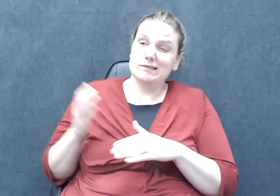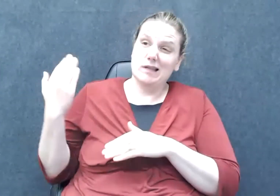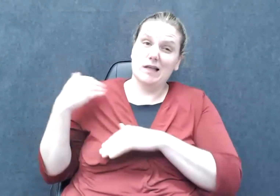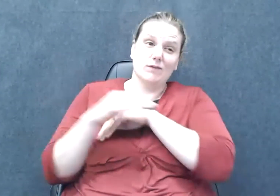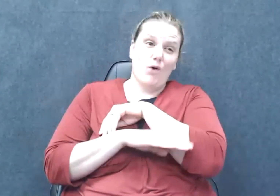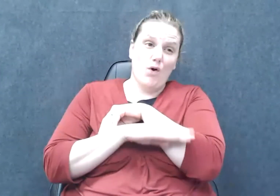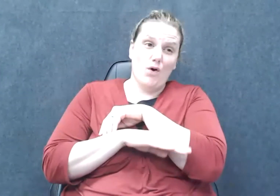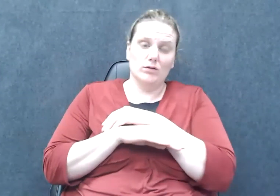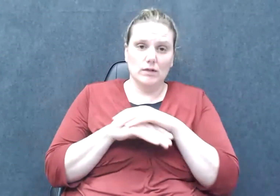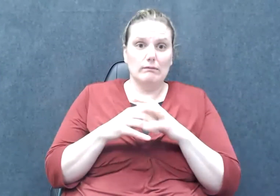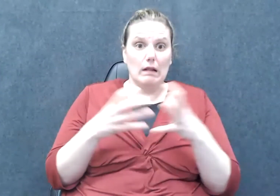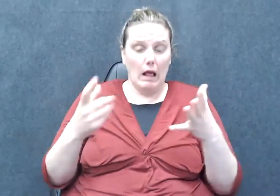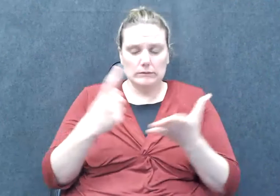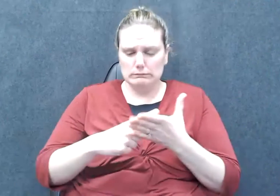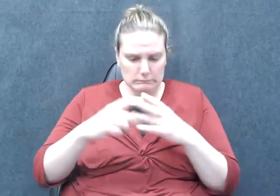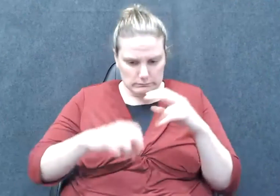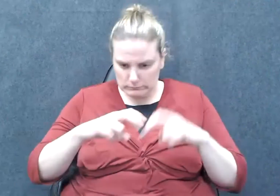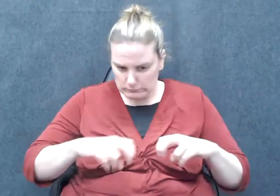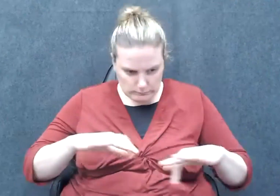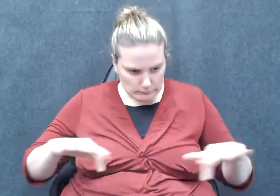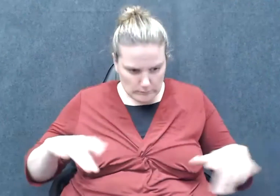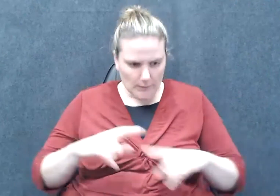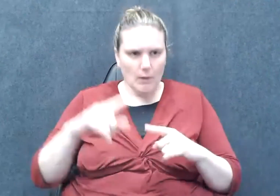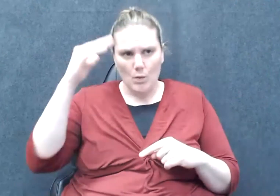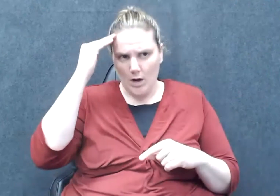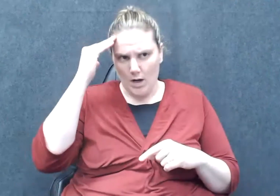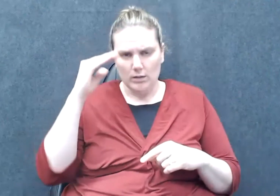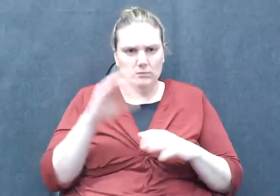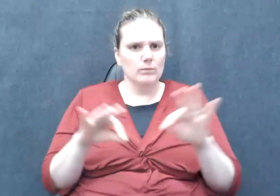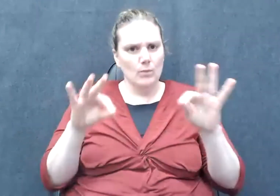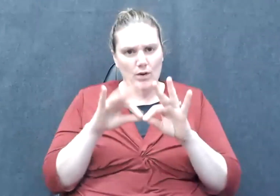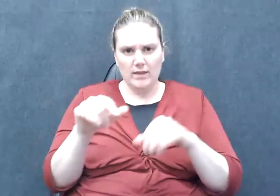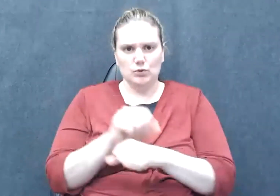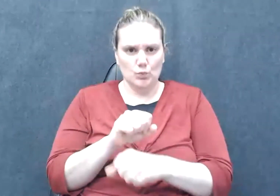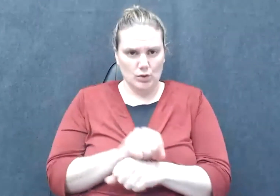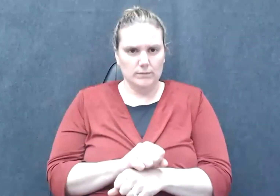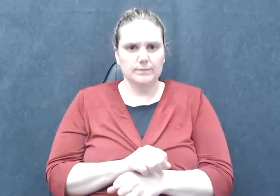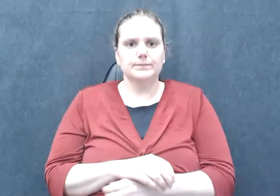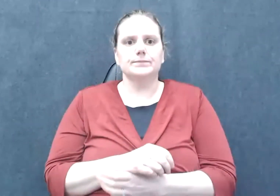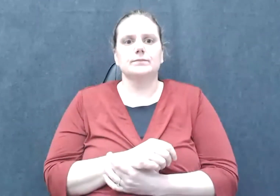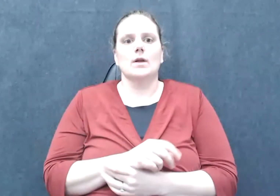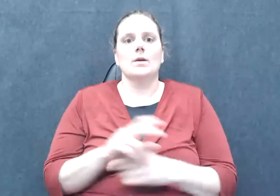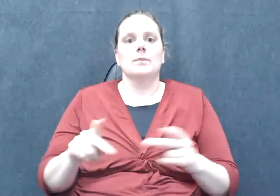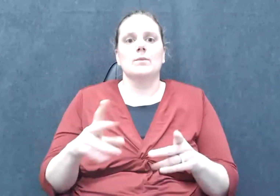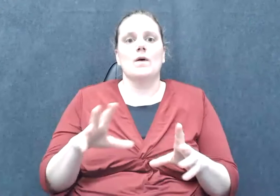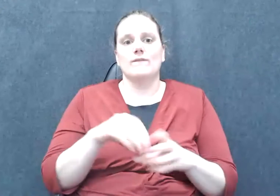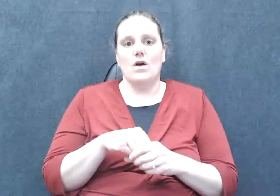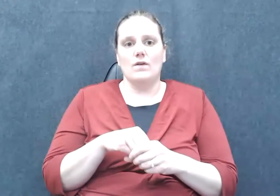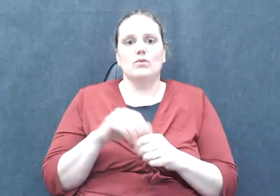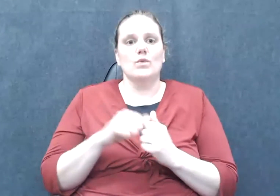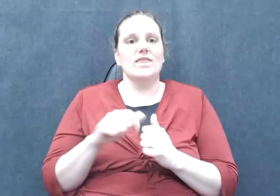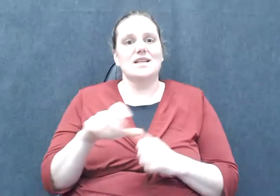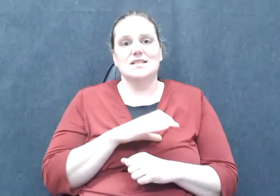a lot to unpack, but we are very aware of how important this work is, and that those involved in this committee